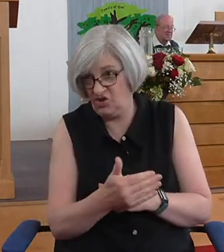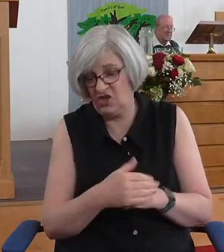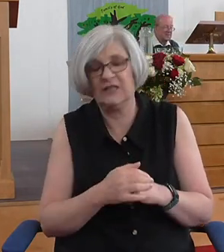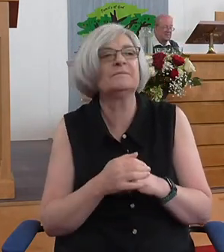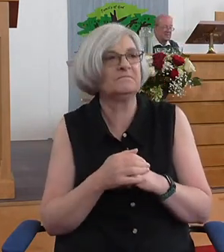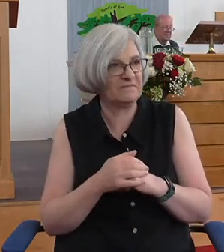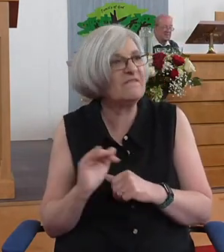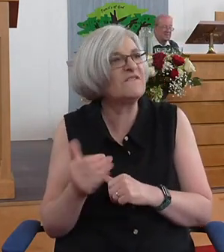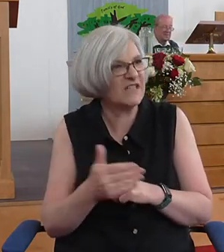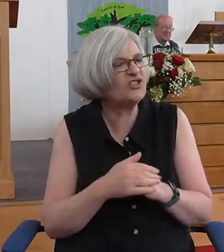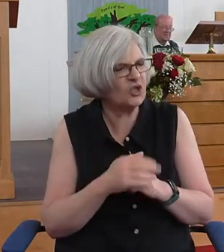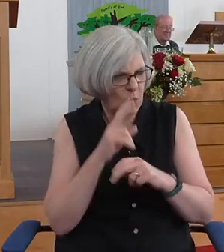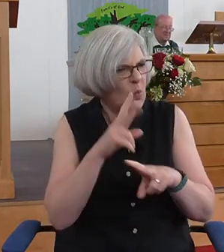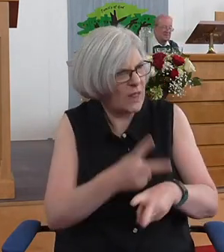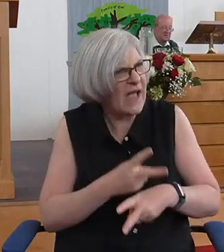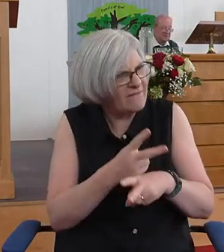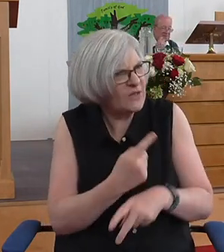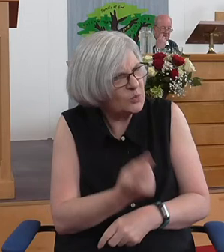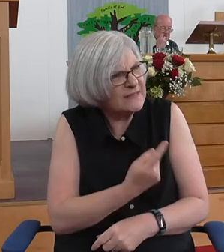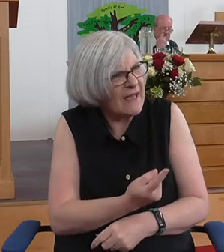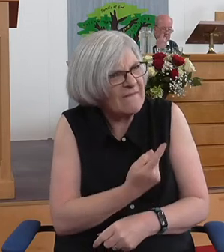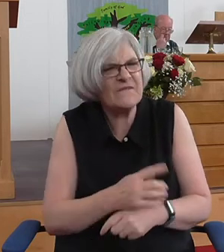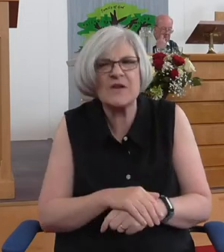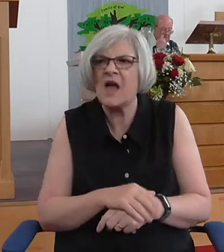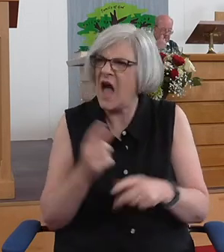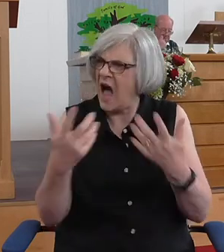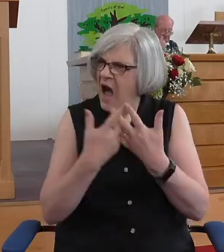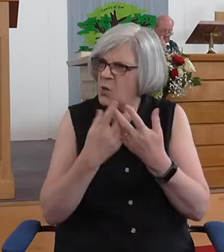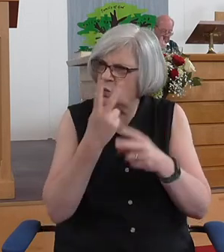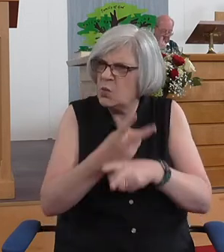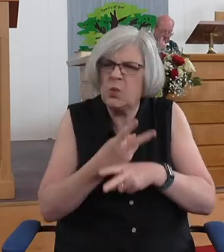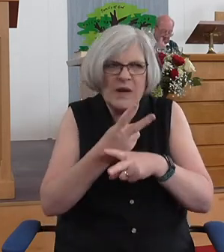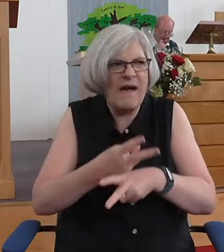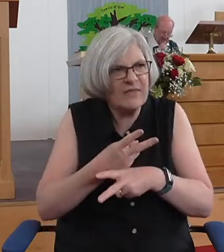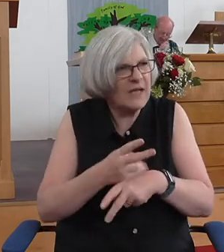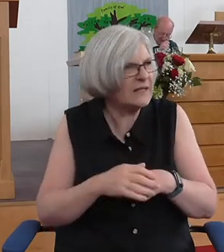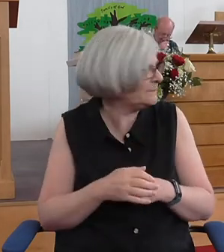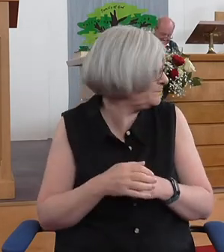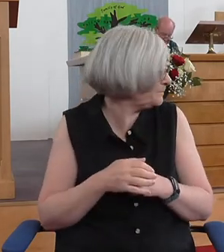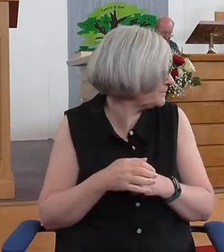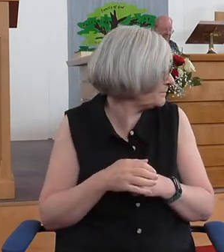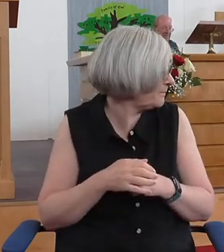have fish. Fish? Do you look after your fish? How do you look after your fish?